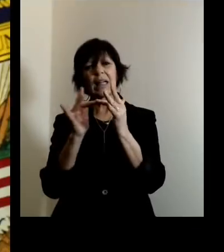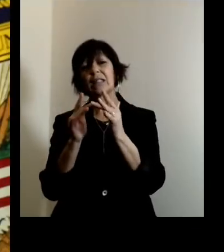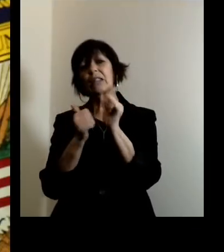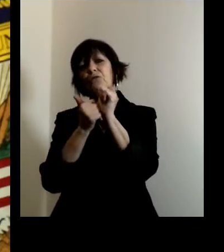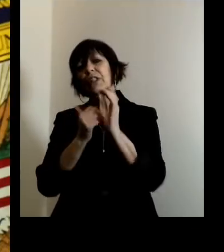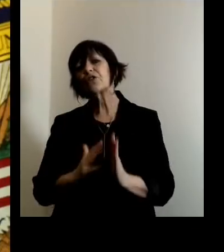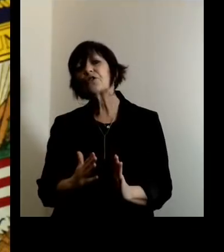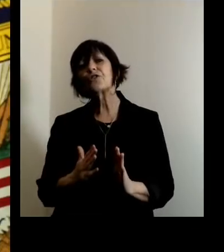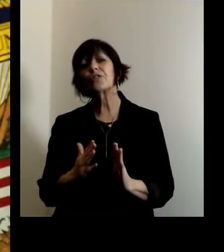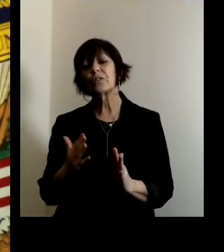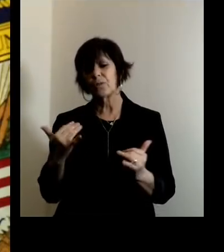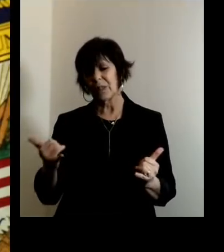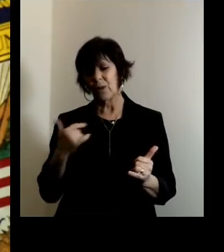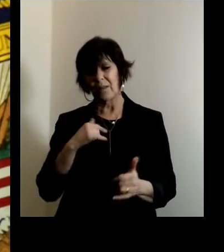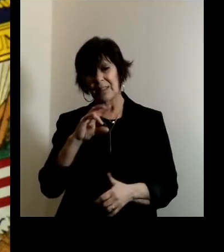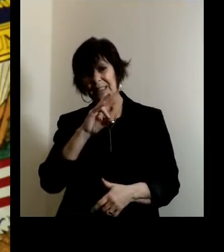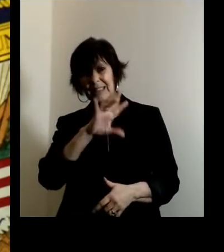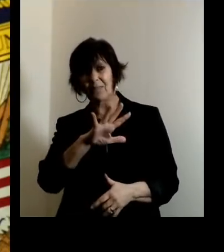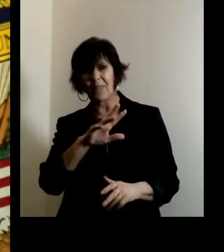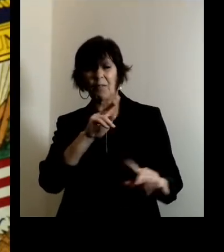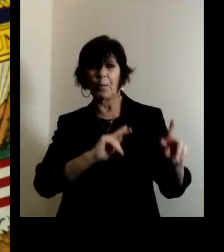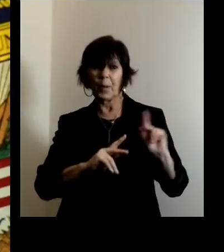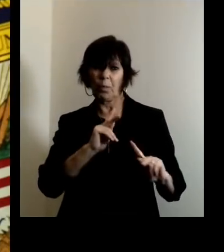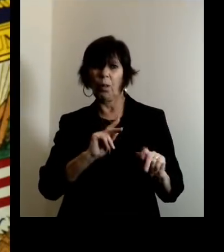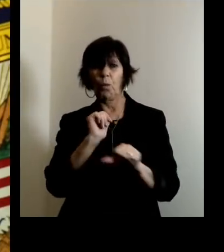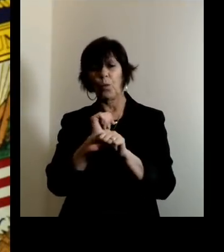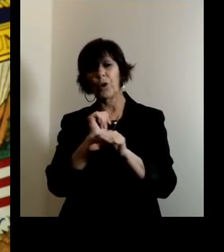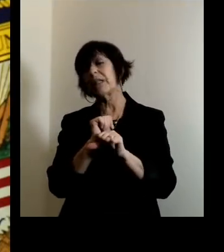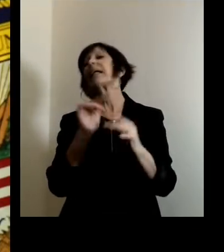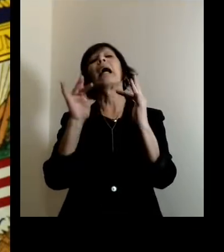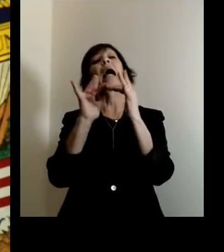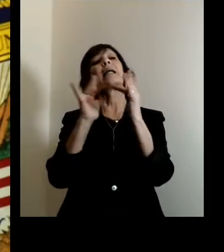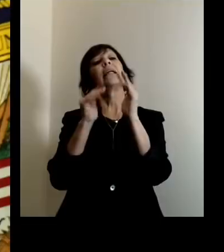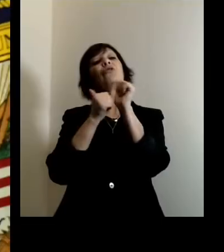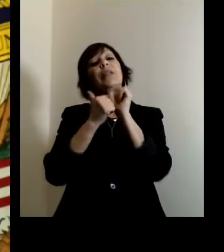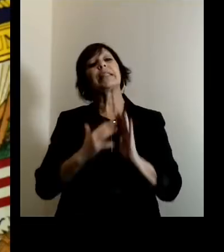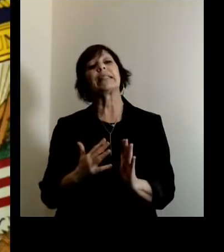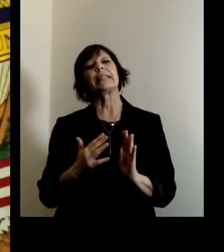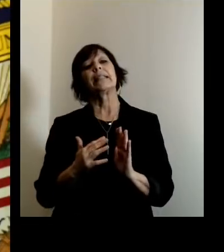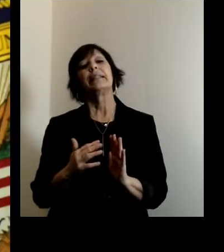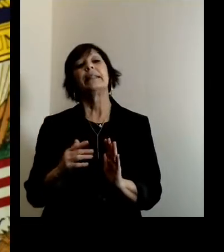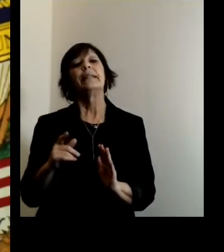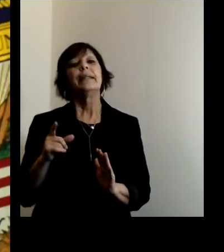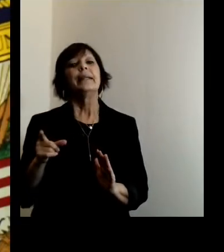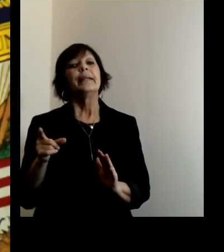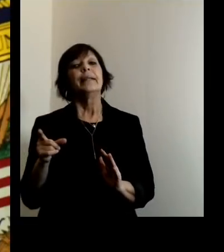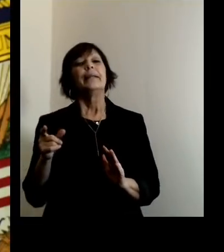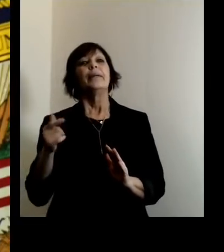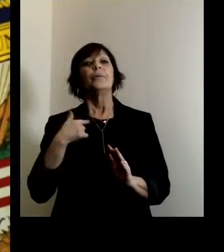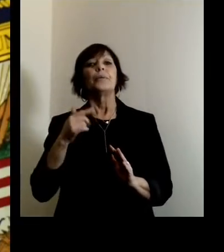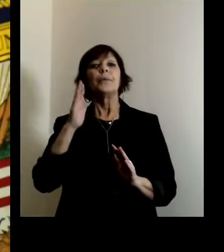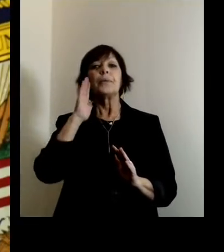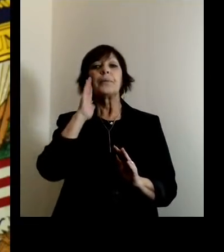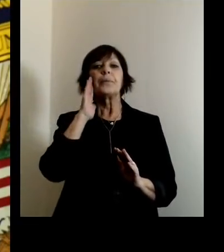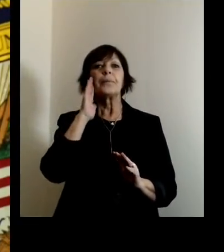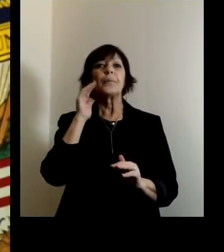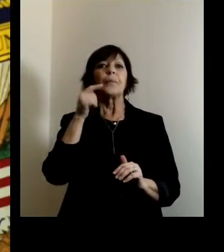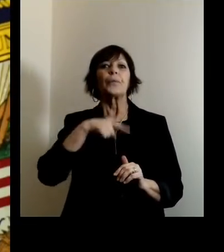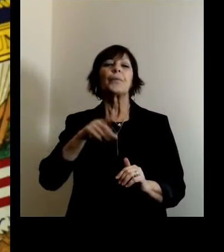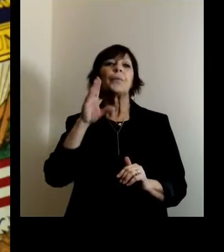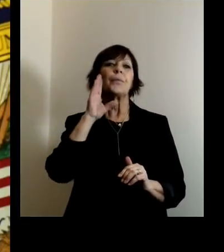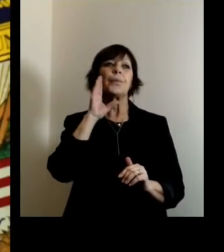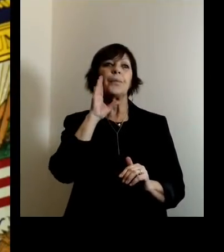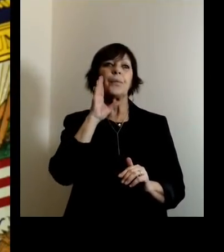have 75 people working in contact tracing, and so we are going to be